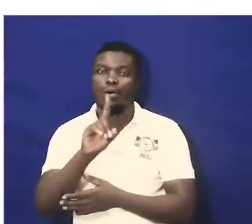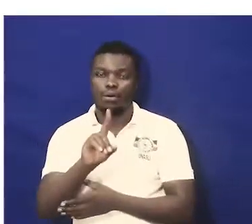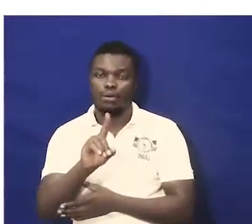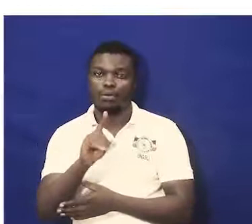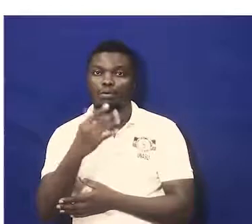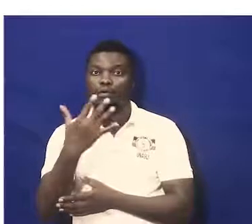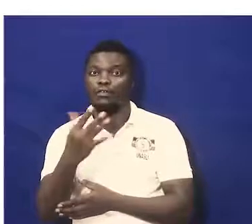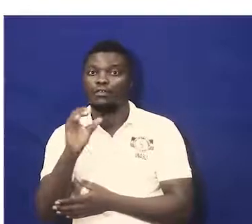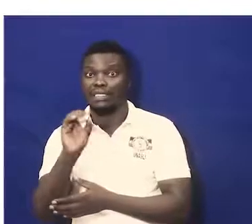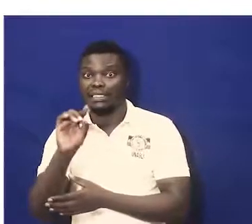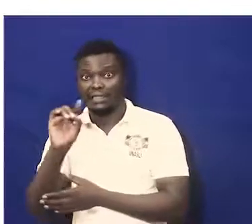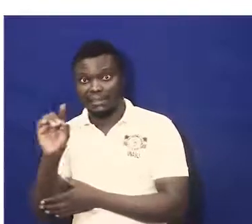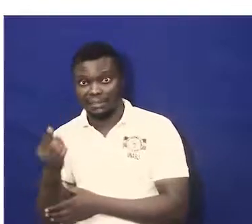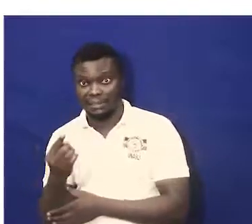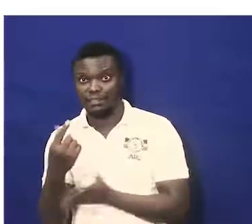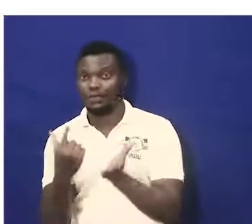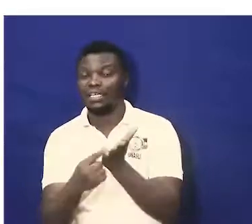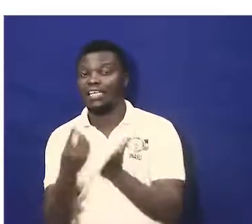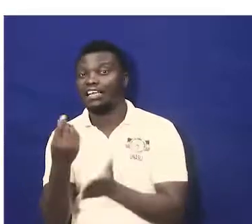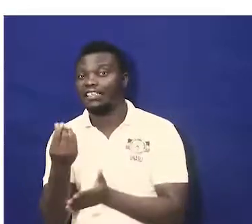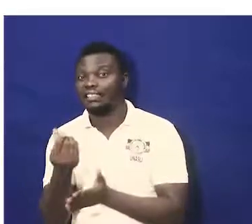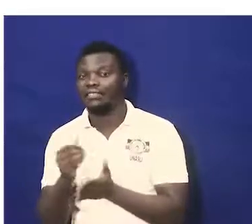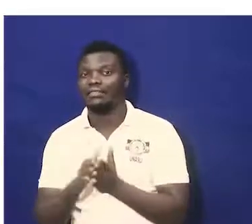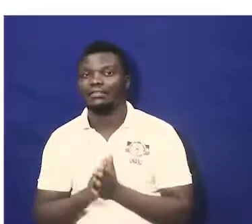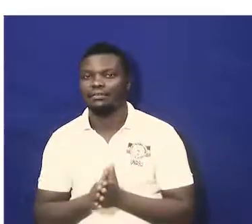150,000 Uganda shillings.